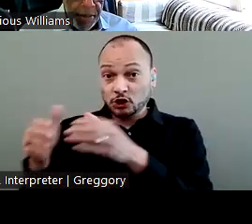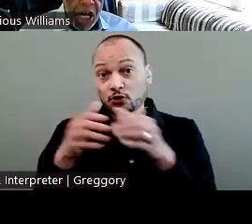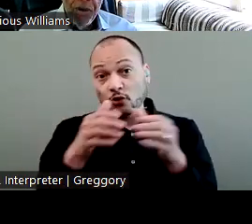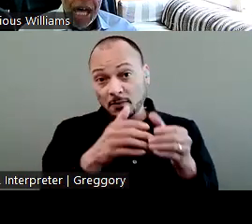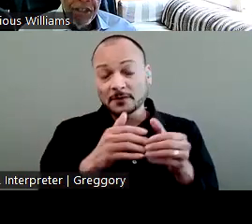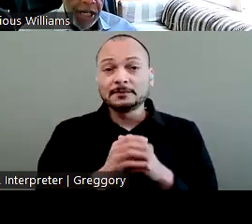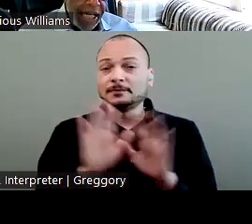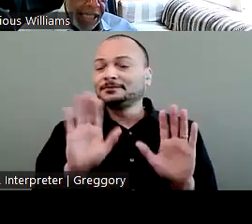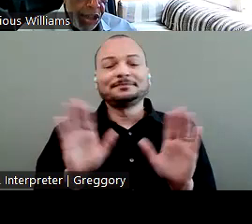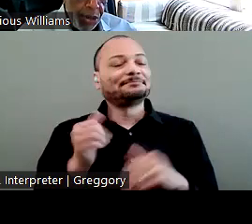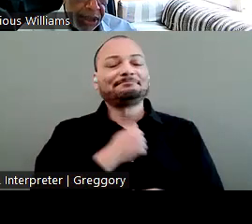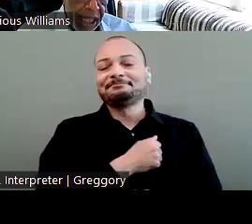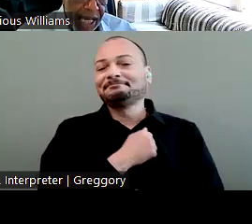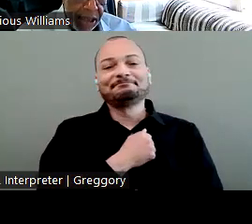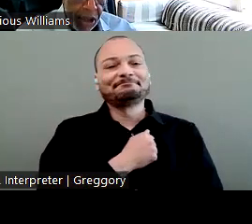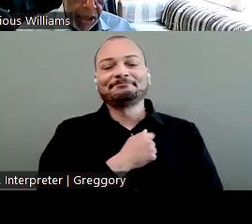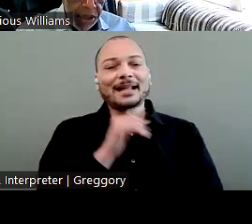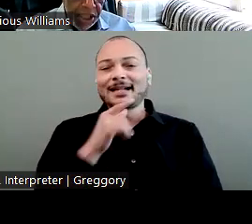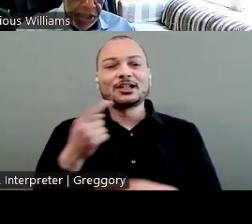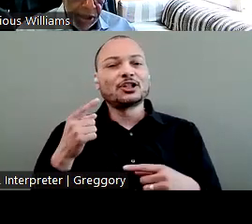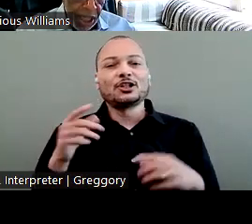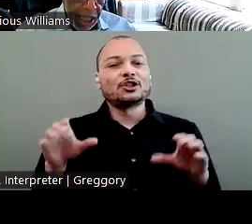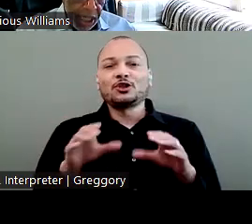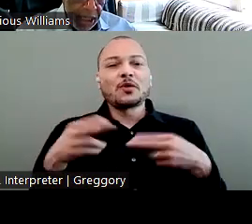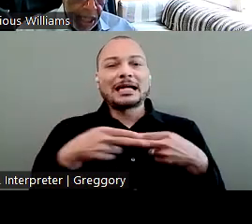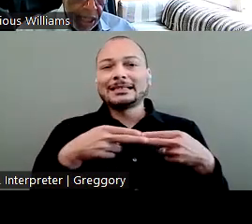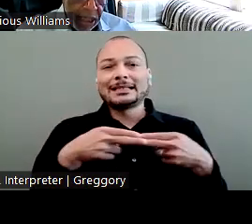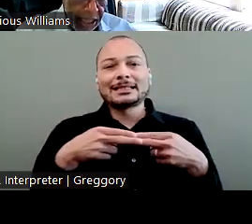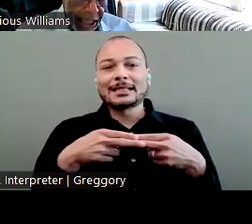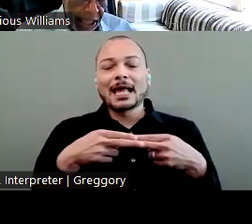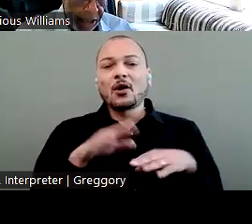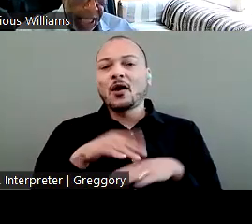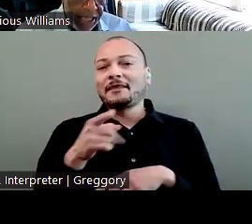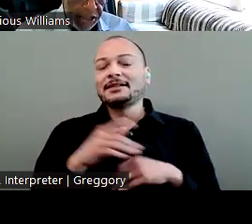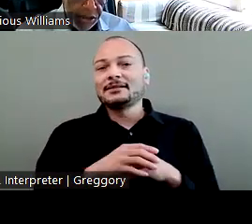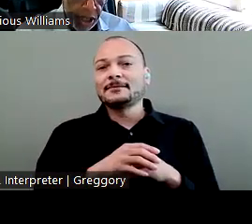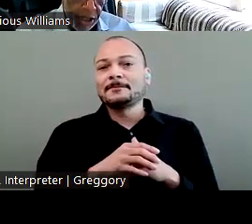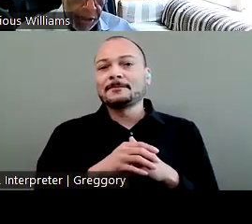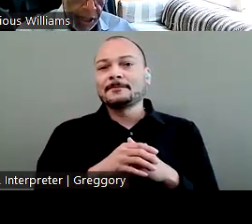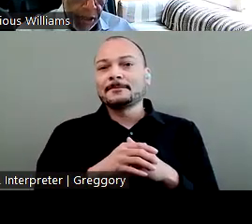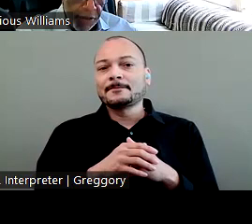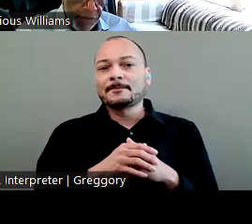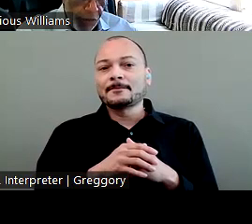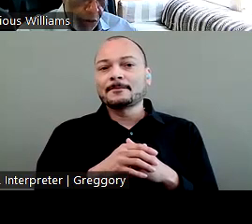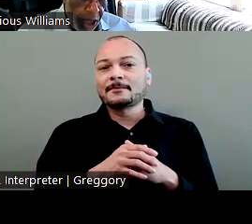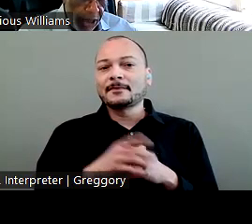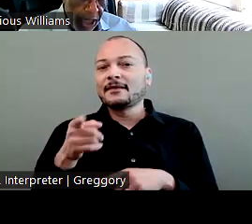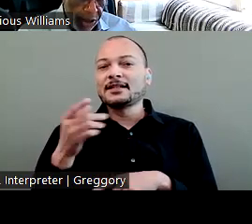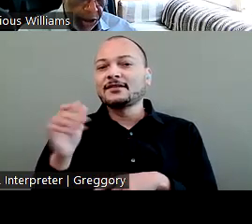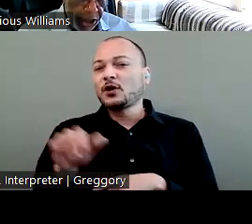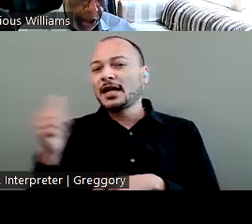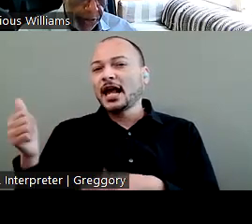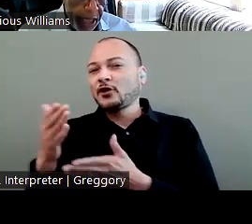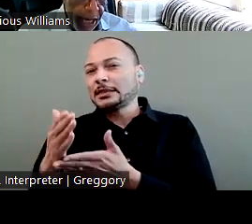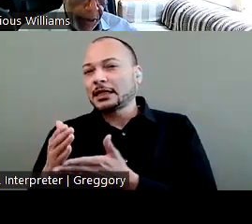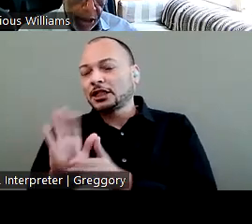no, I'm sorry, I didn't do a slide on this, Lydia. That's for another section. I